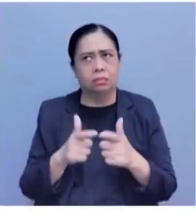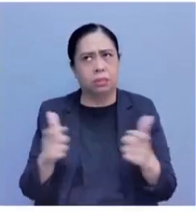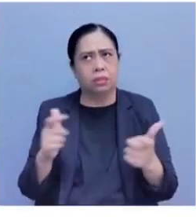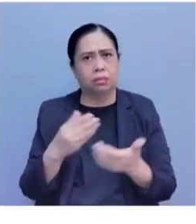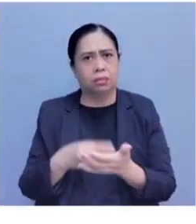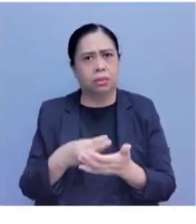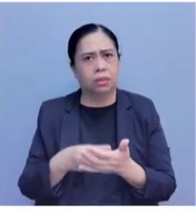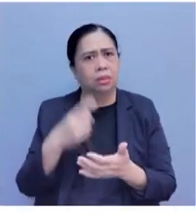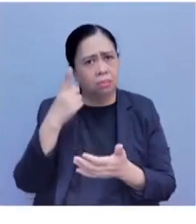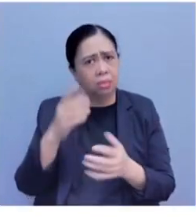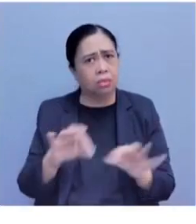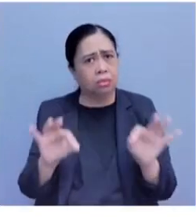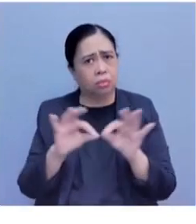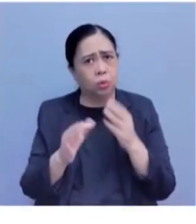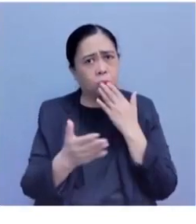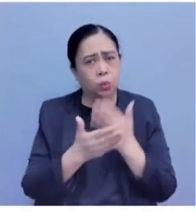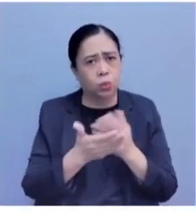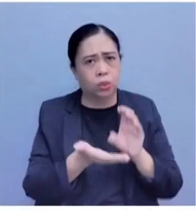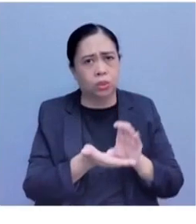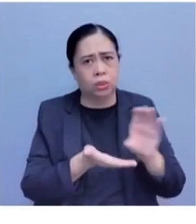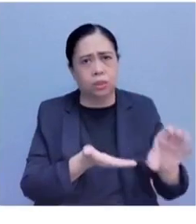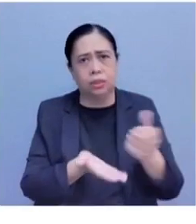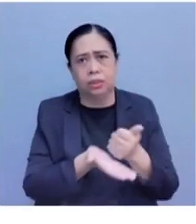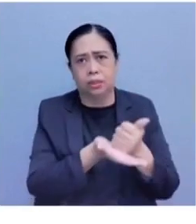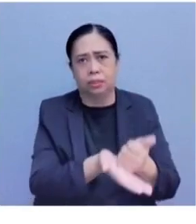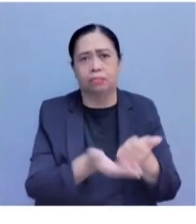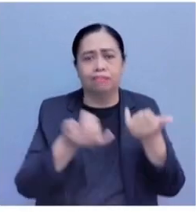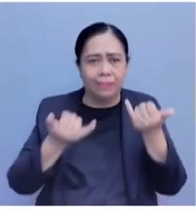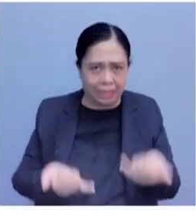a worthwhile investment that we need to do now.